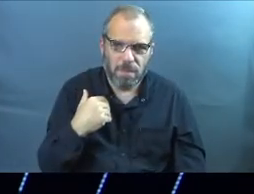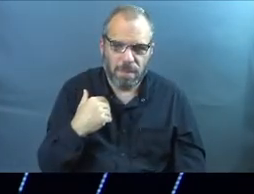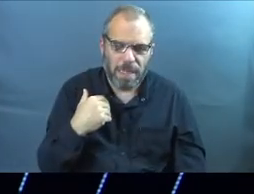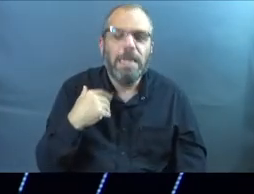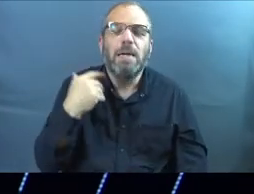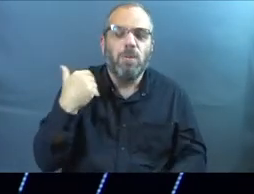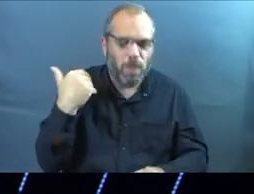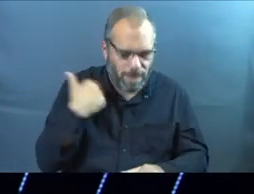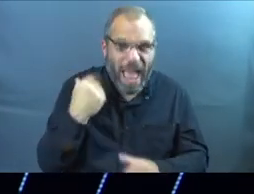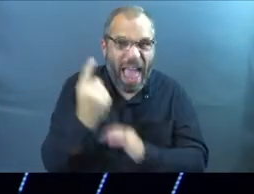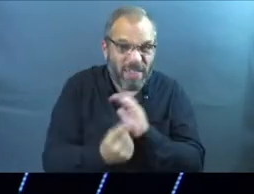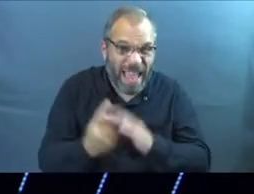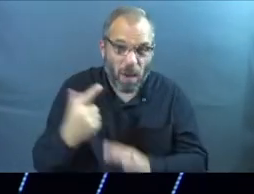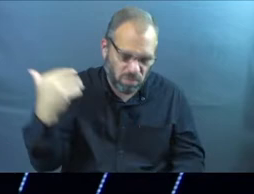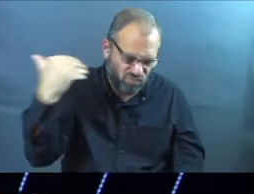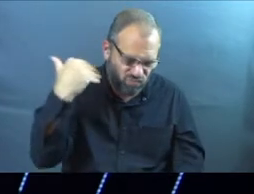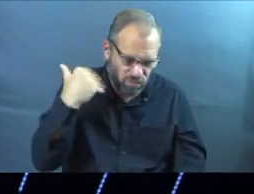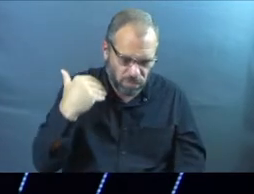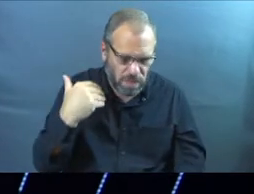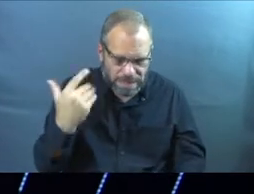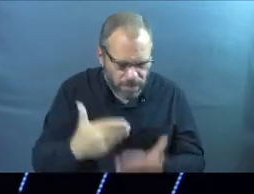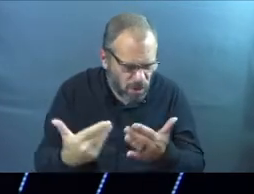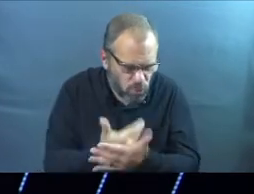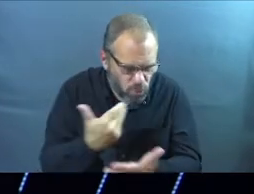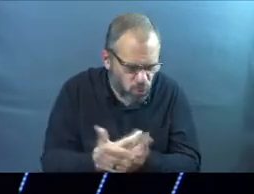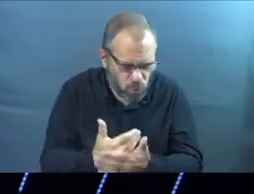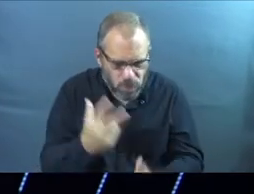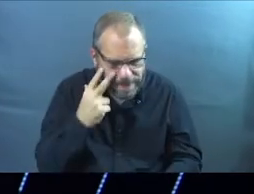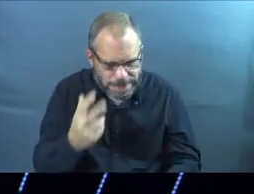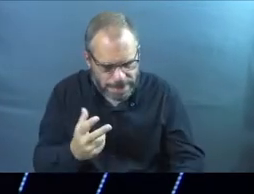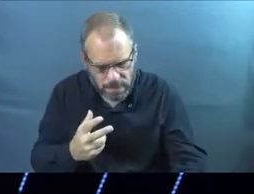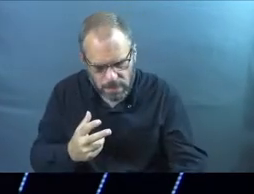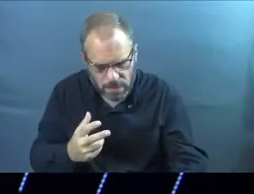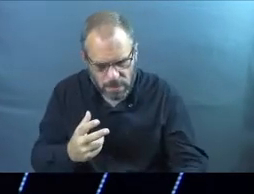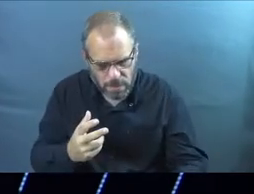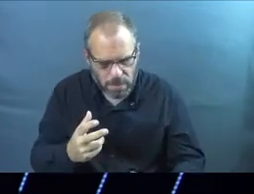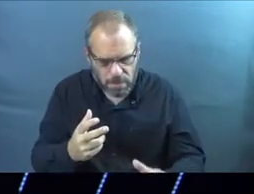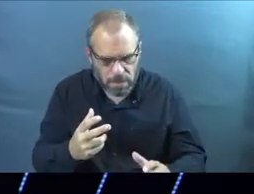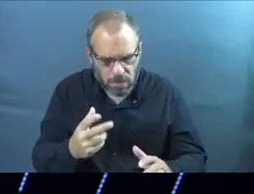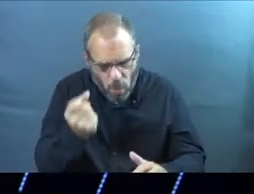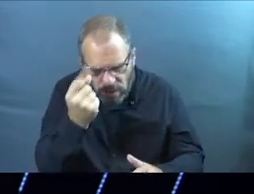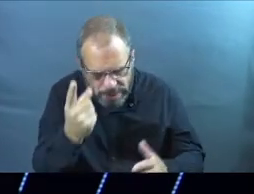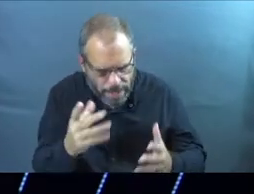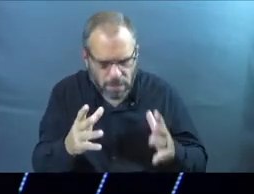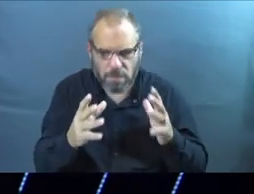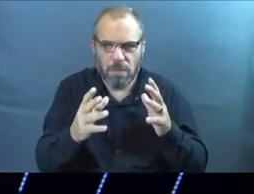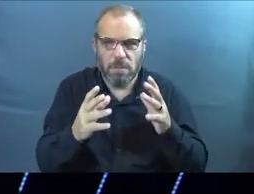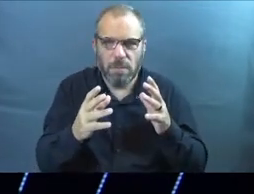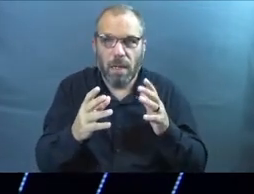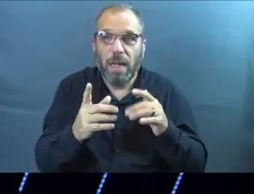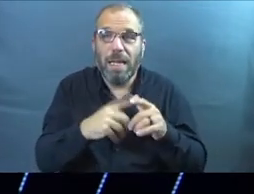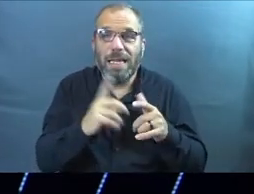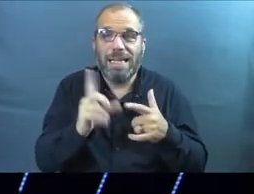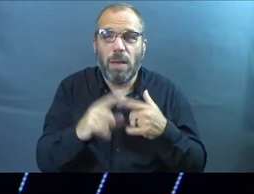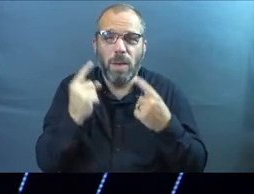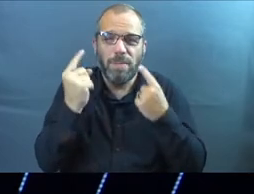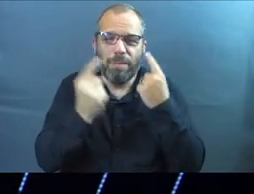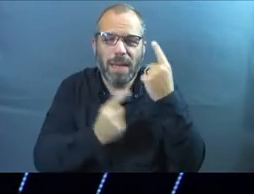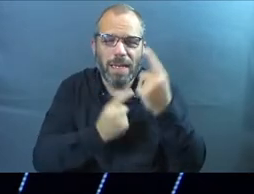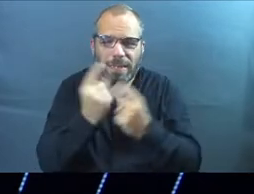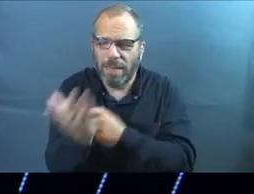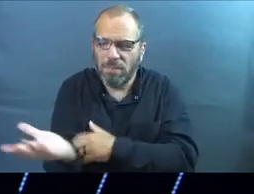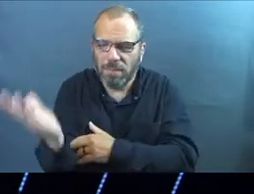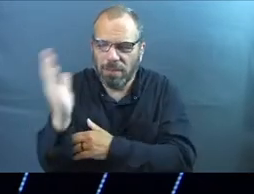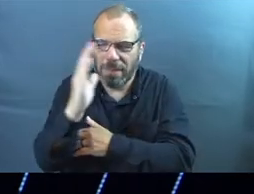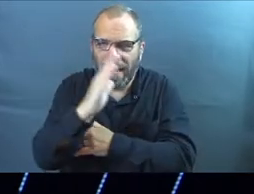Take me back there. Is there something new that you want me to see? Understand, and they would meditate for a